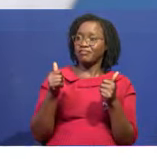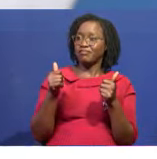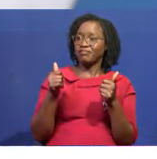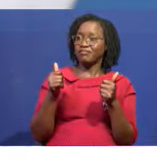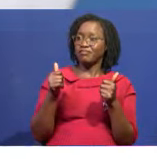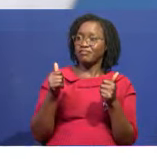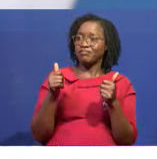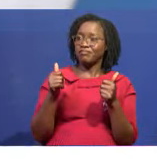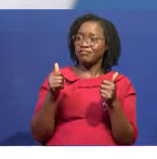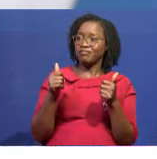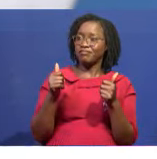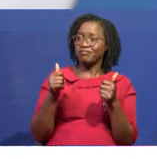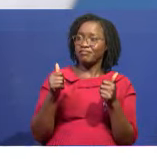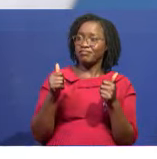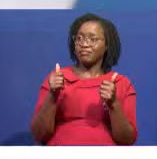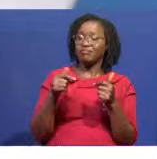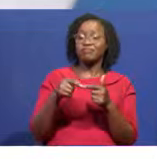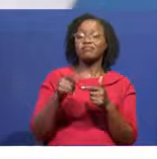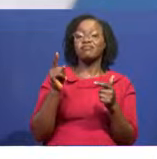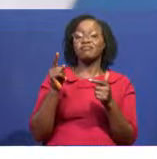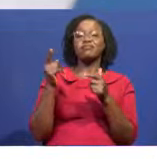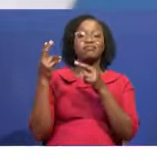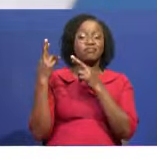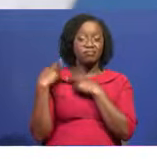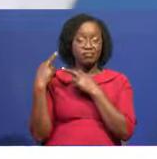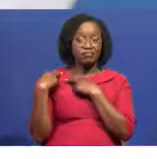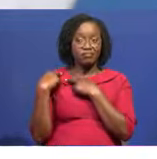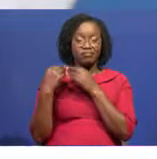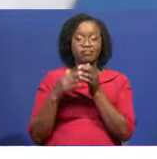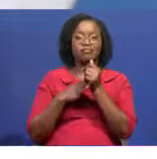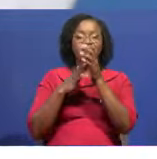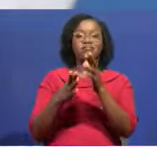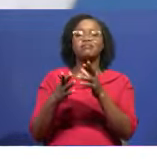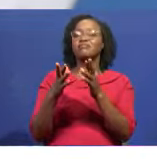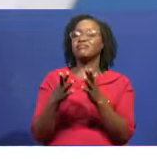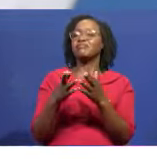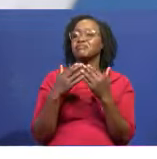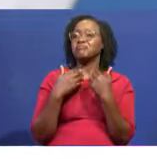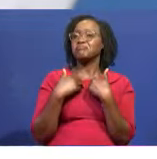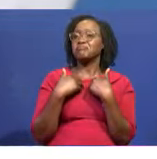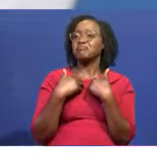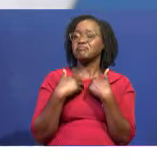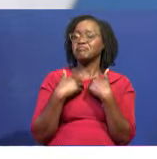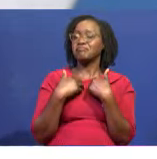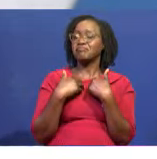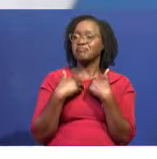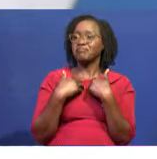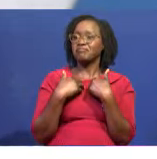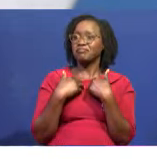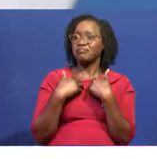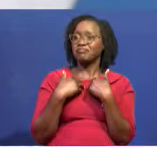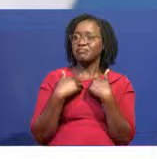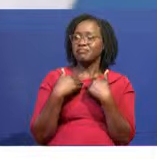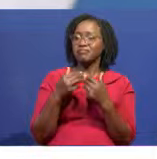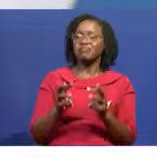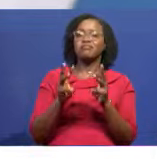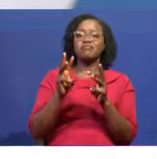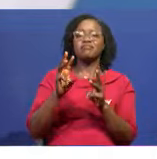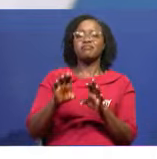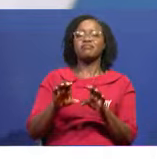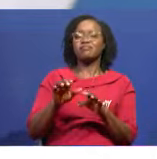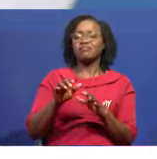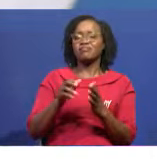will fall on those leaders who have been charged with the responsibility of serving Kenyans in a manner that is